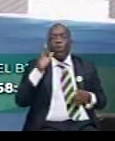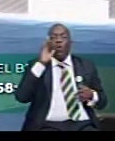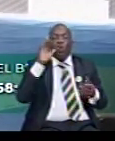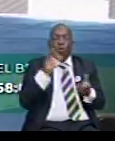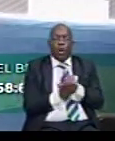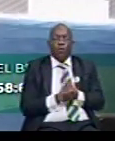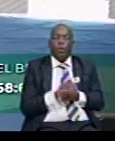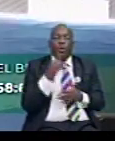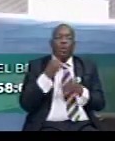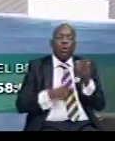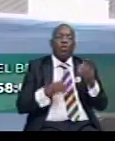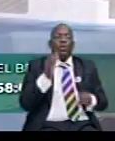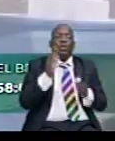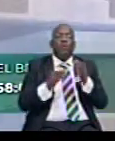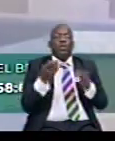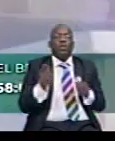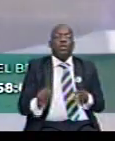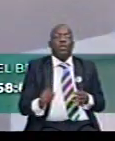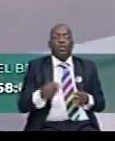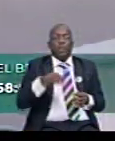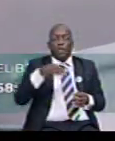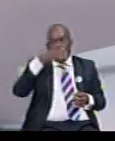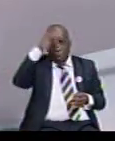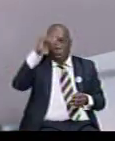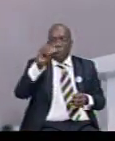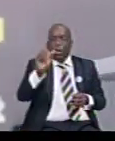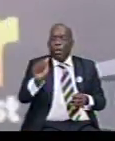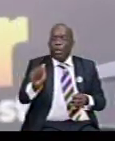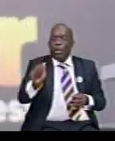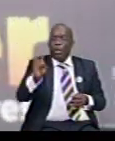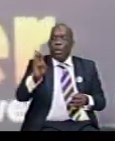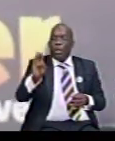"I don't believe in that.